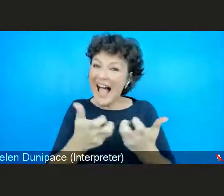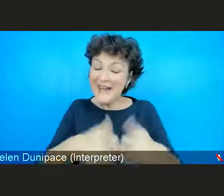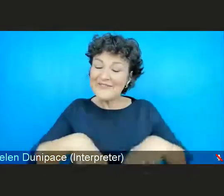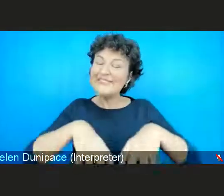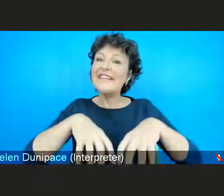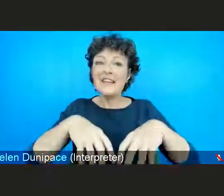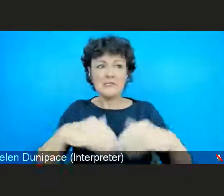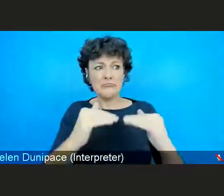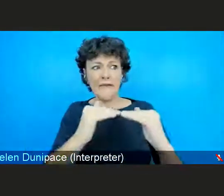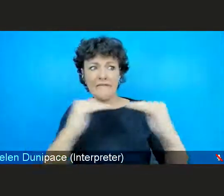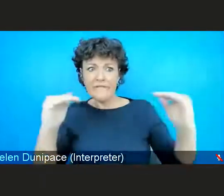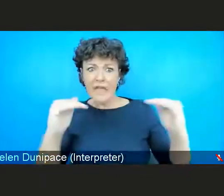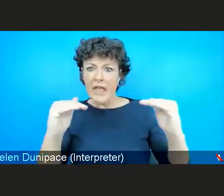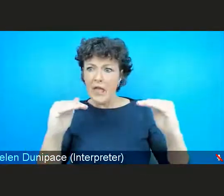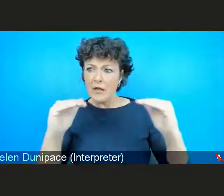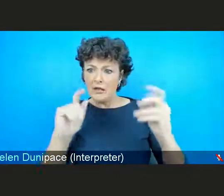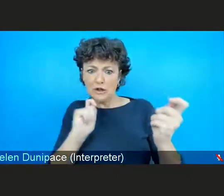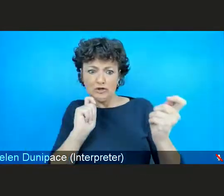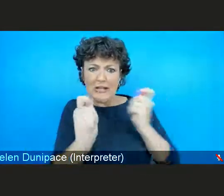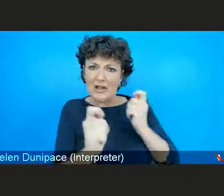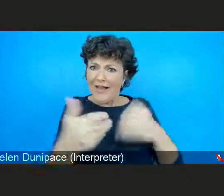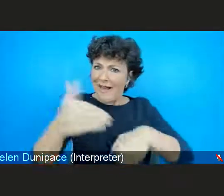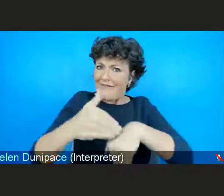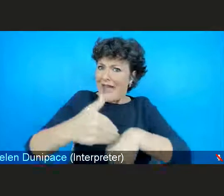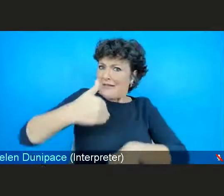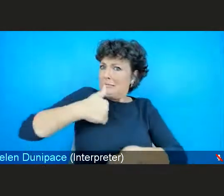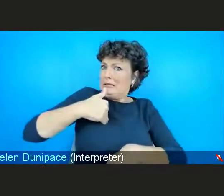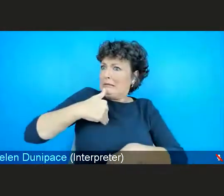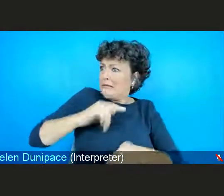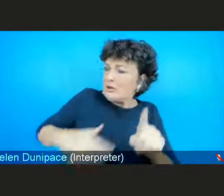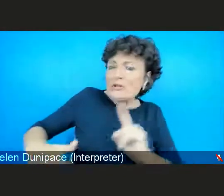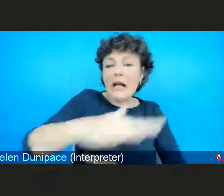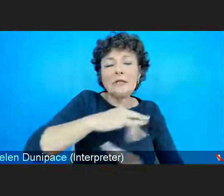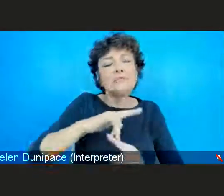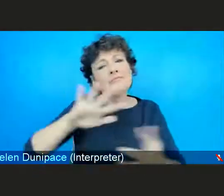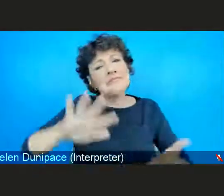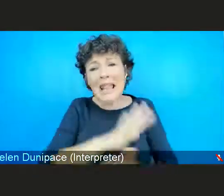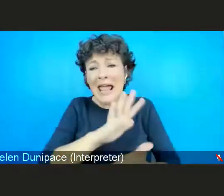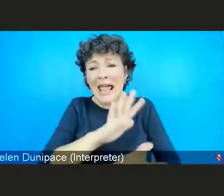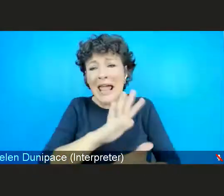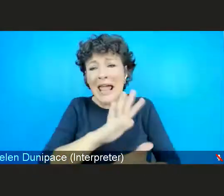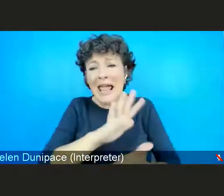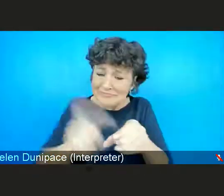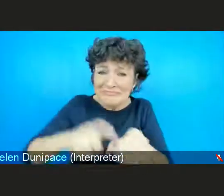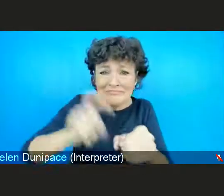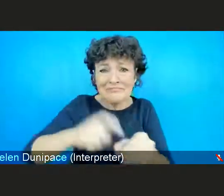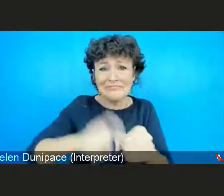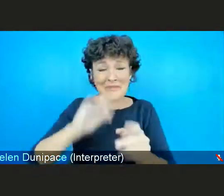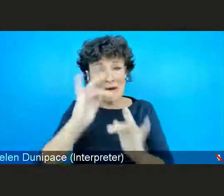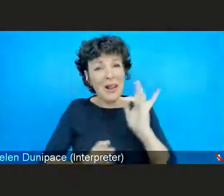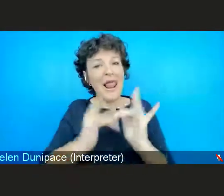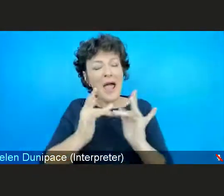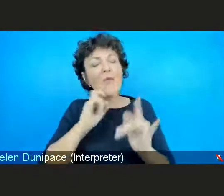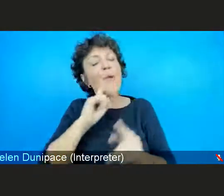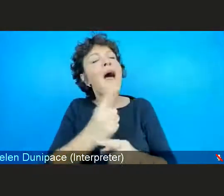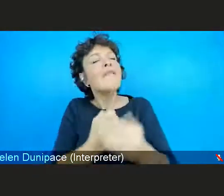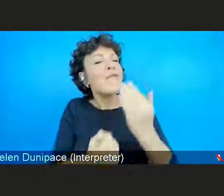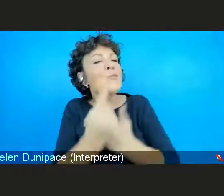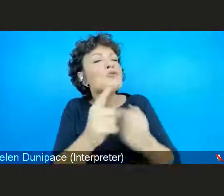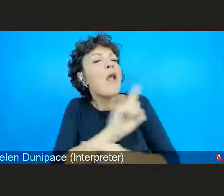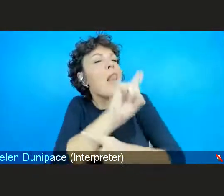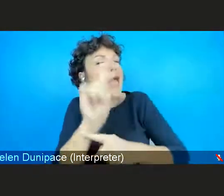How will a just transition affect me? We are delighted that so many people have joined us online, and there'll be an opportunity for me to take questions later in the